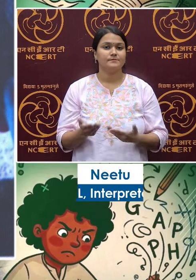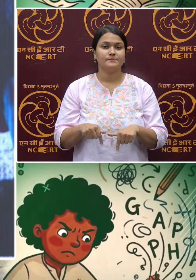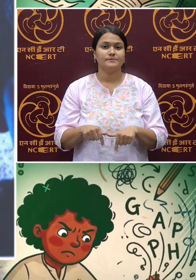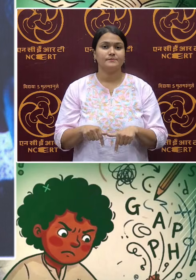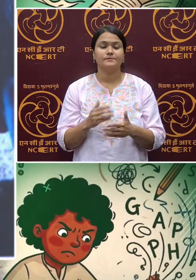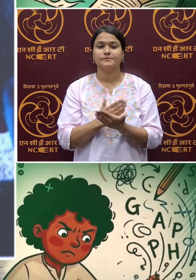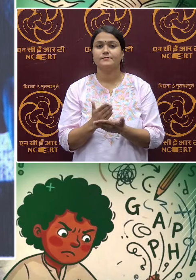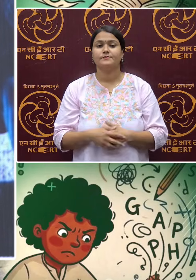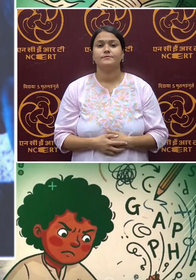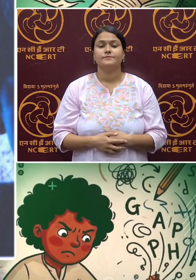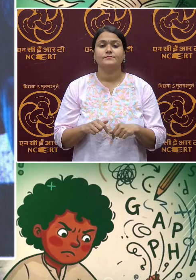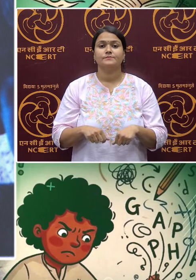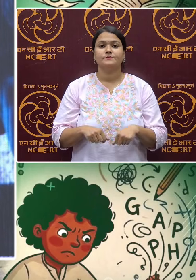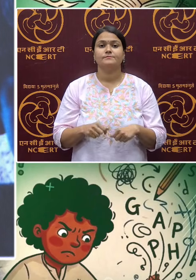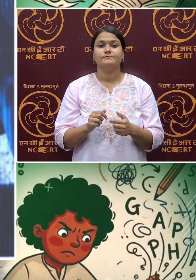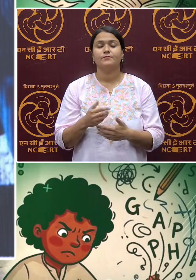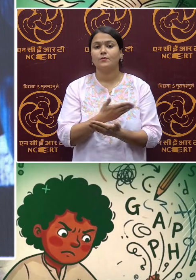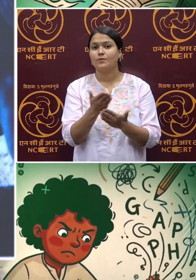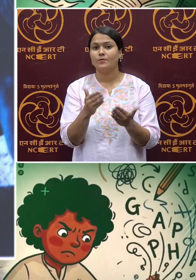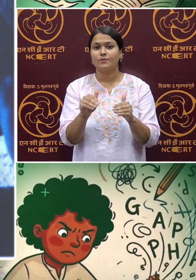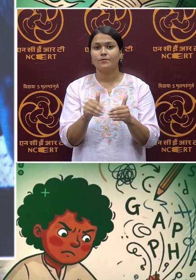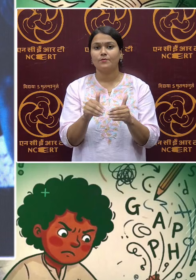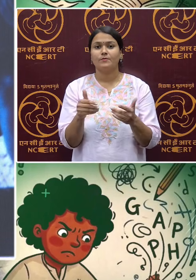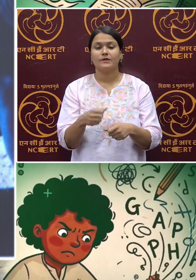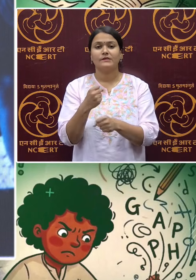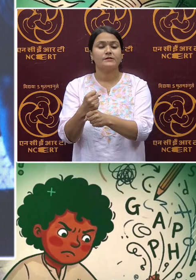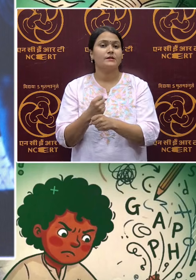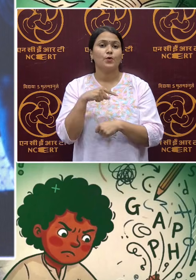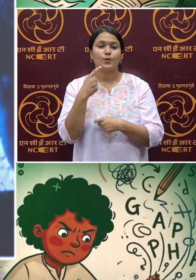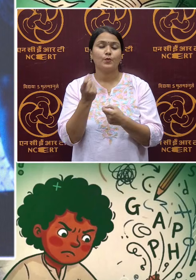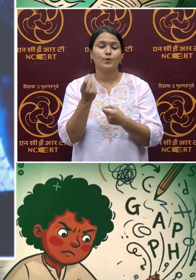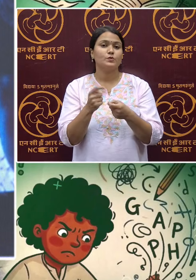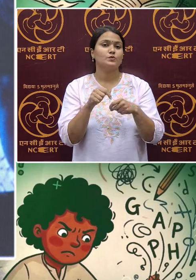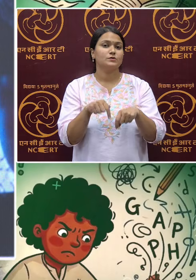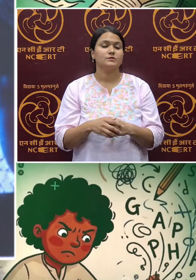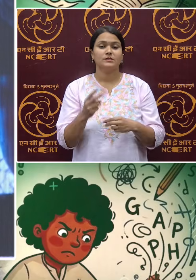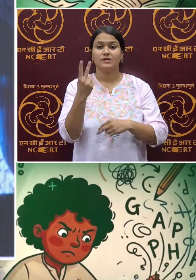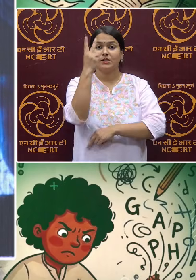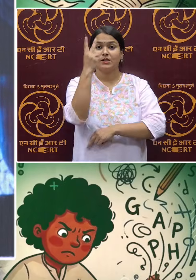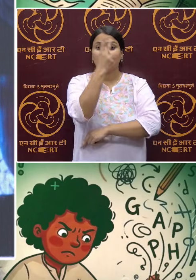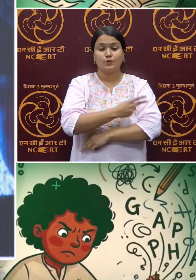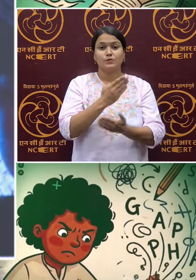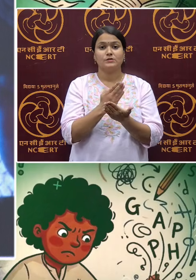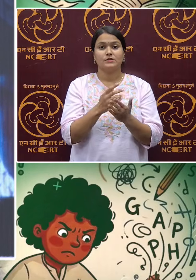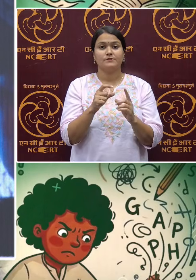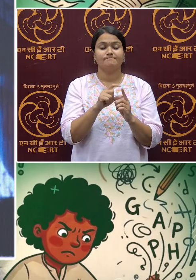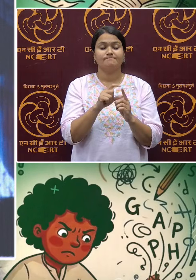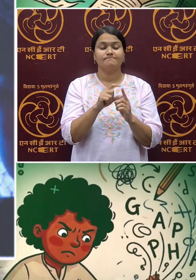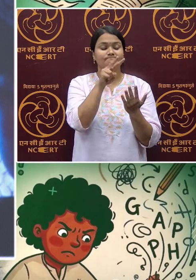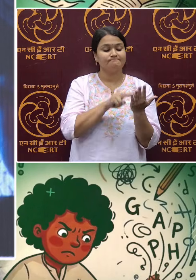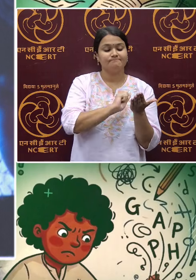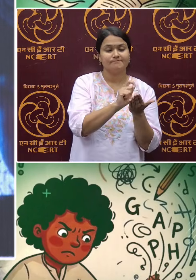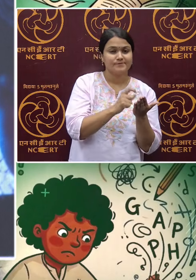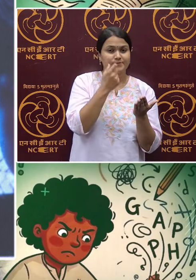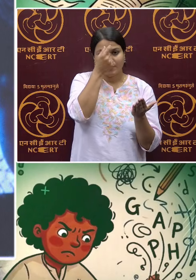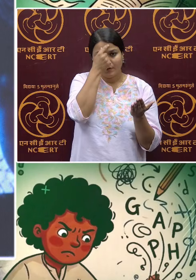And now, my dear friends, let me introduce you all to my guests for the session who have joined us for day 2 session, which is Dyslexia and